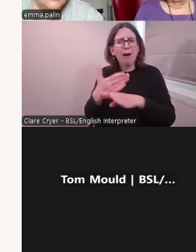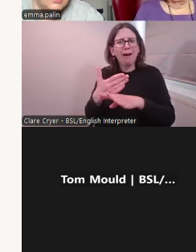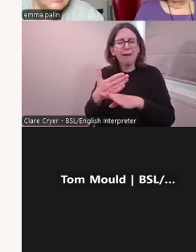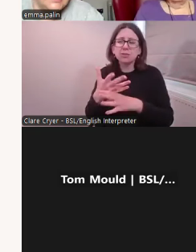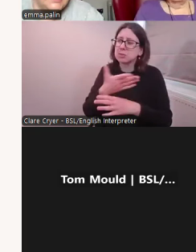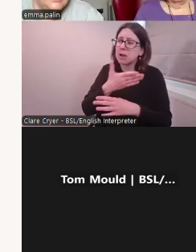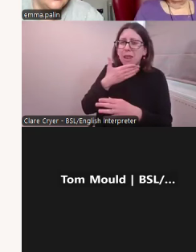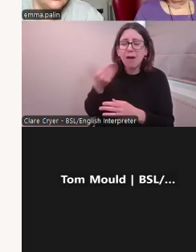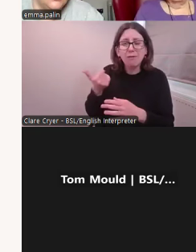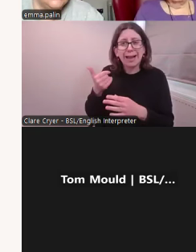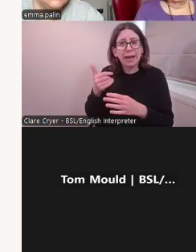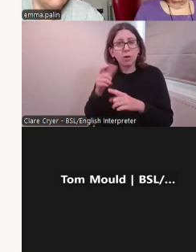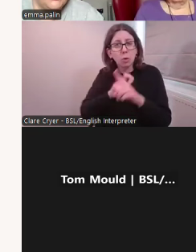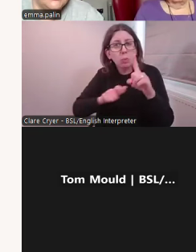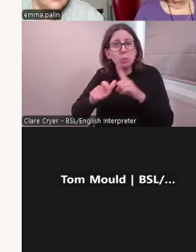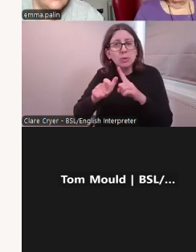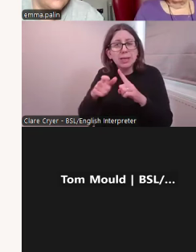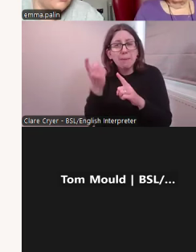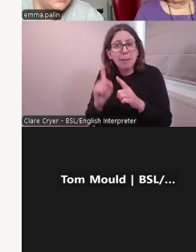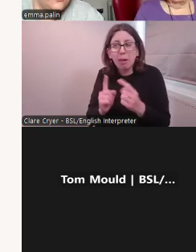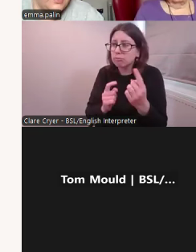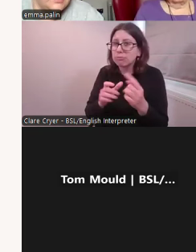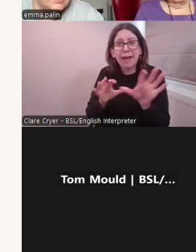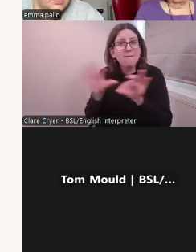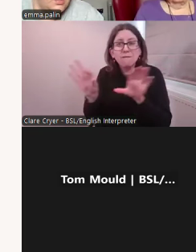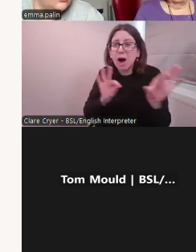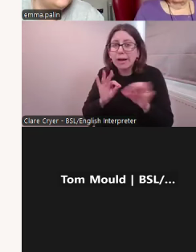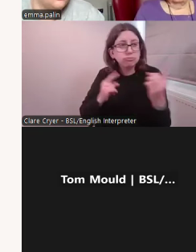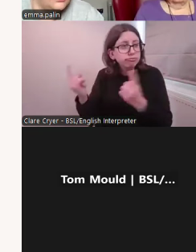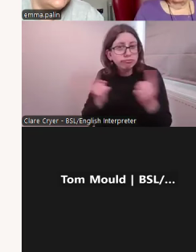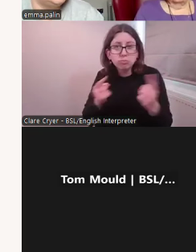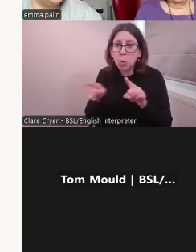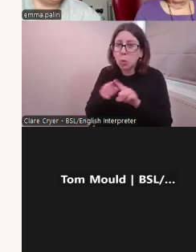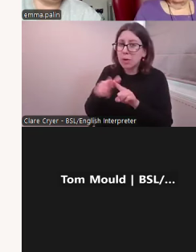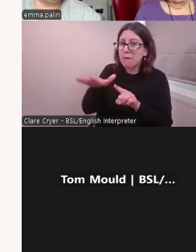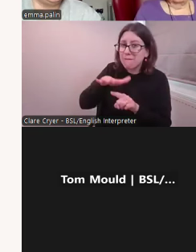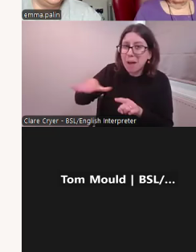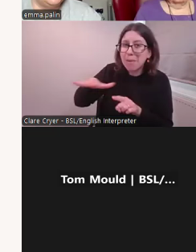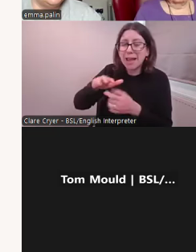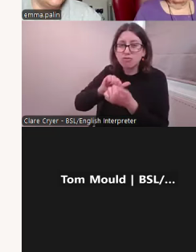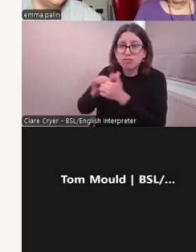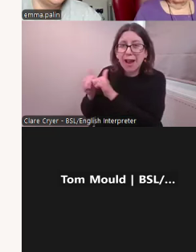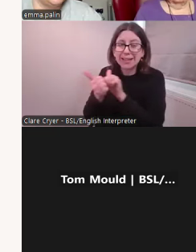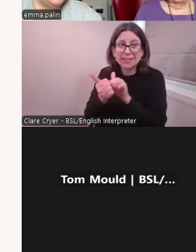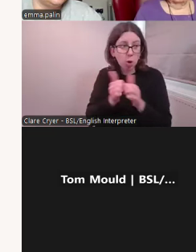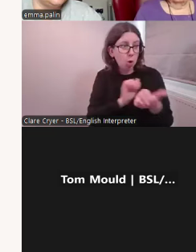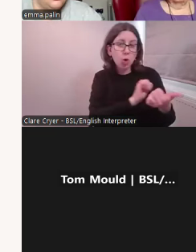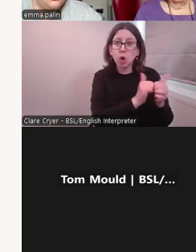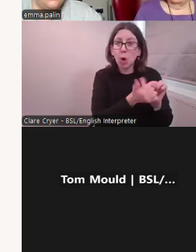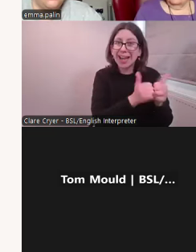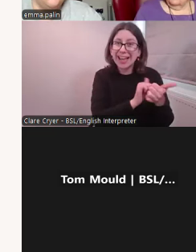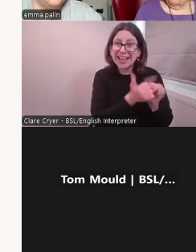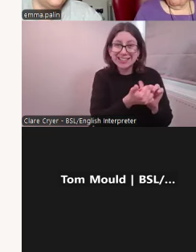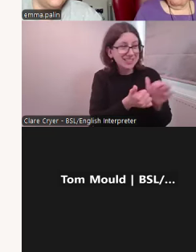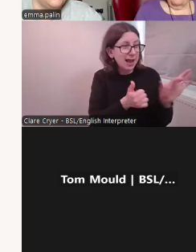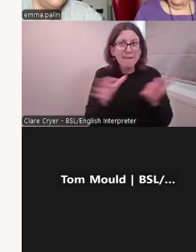of the community in, as well as relatives, families, friends, also colleagues that participated to kind of showcase